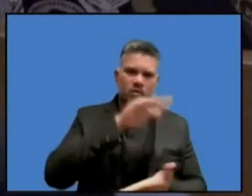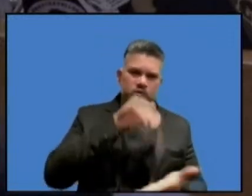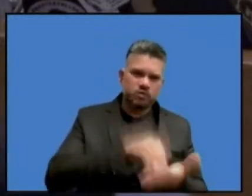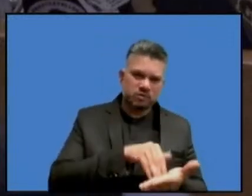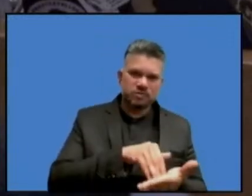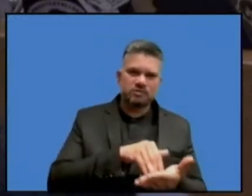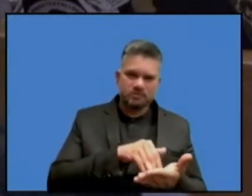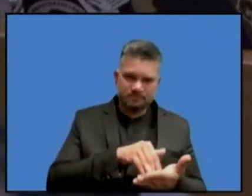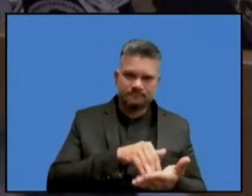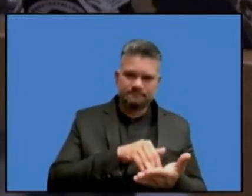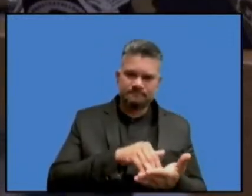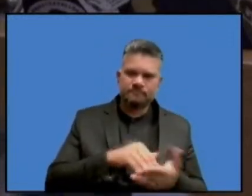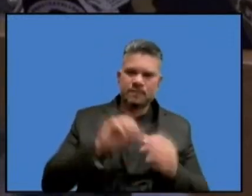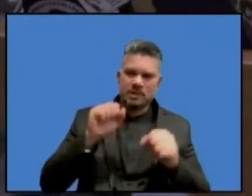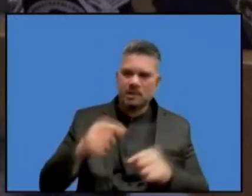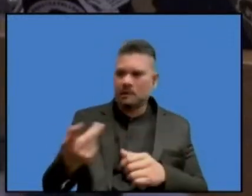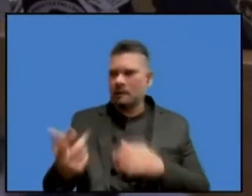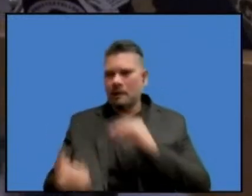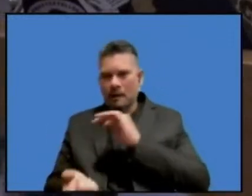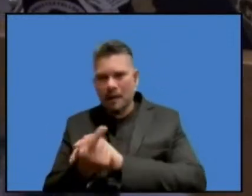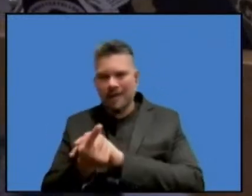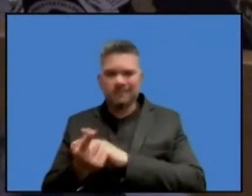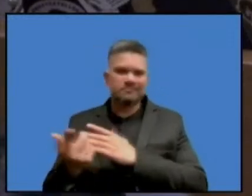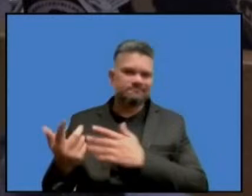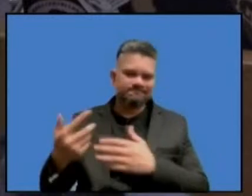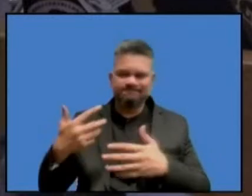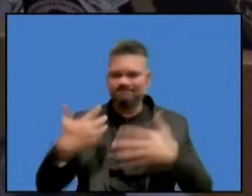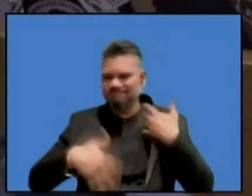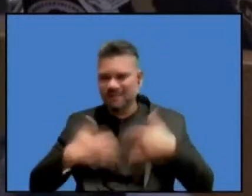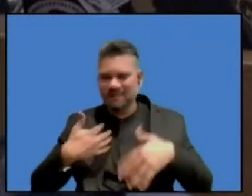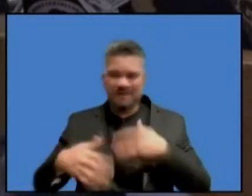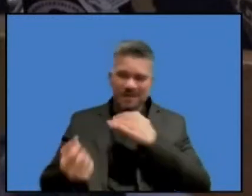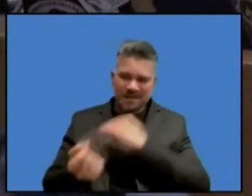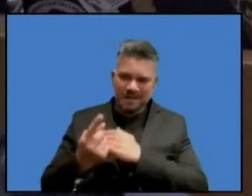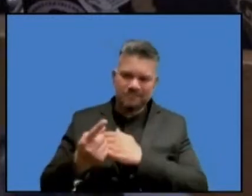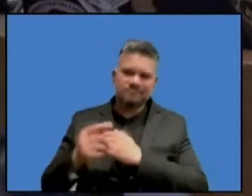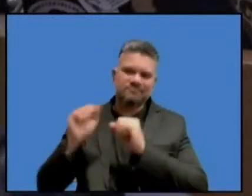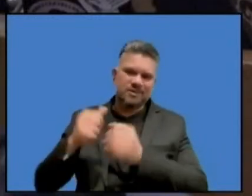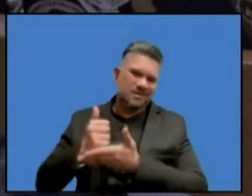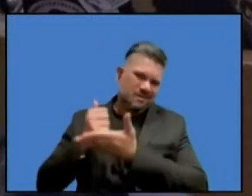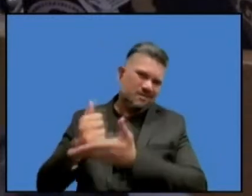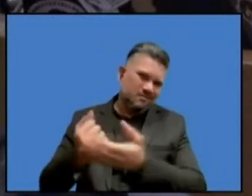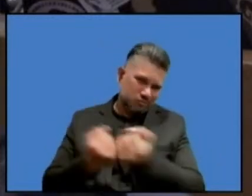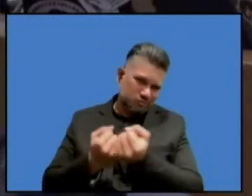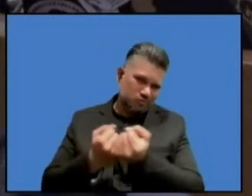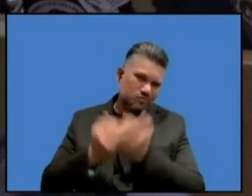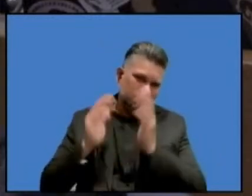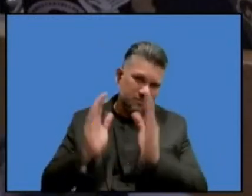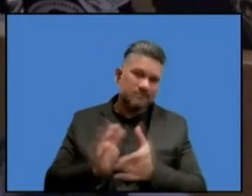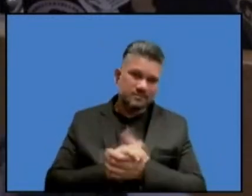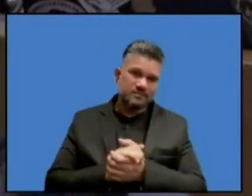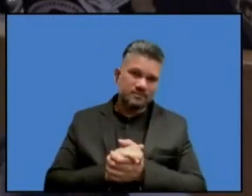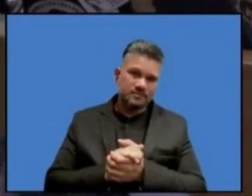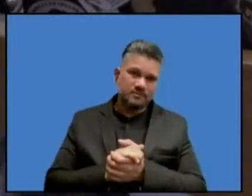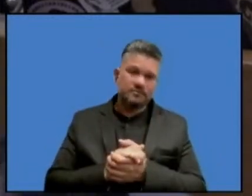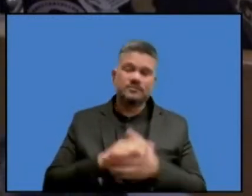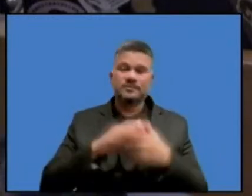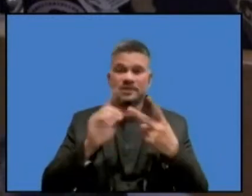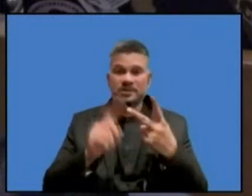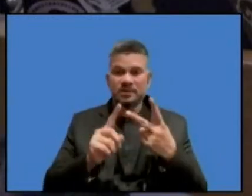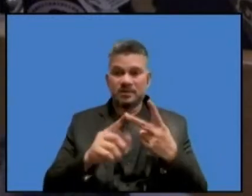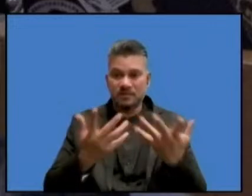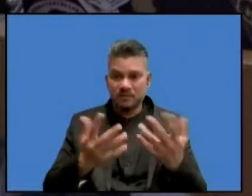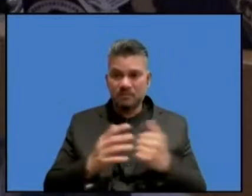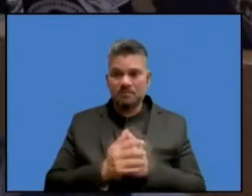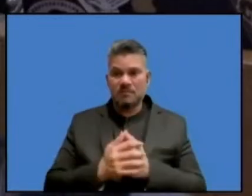the concern of labor trafficking and cyber scams. The second one, for the governments to immediate rescue